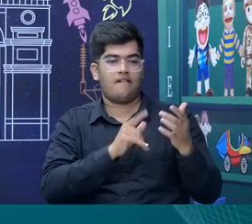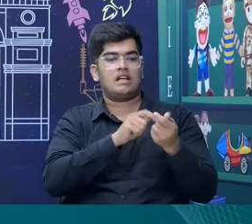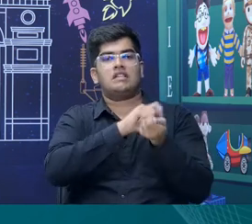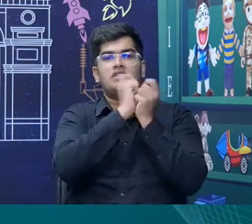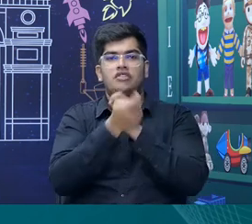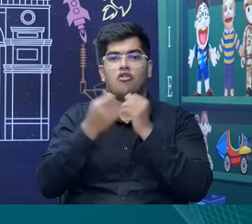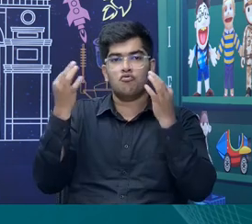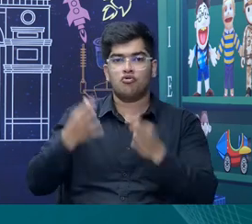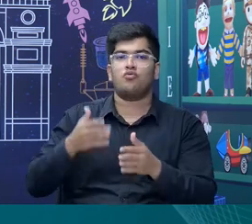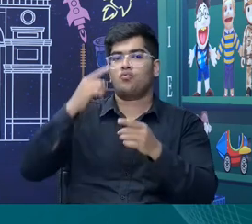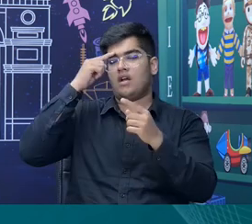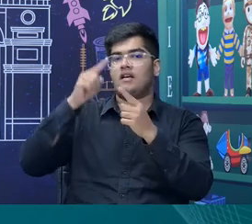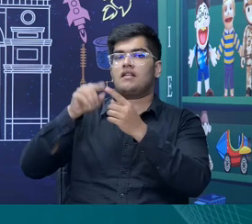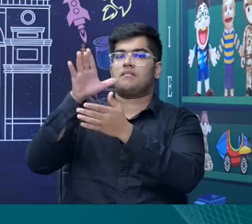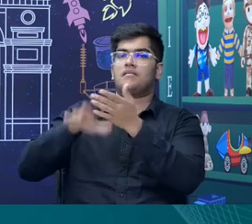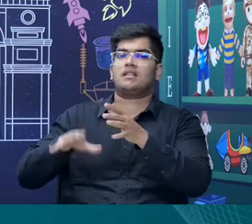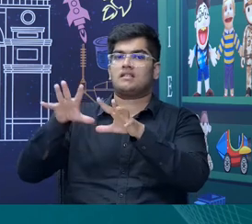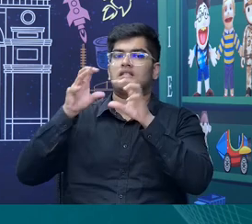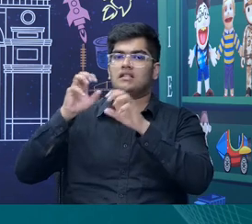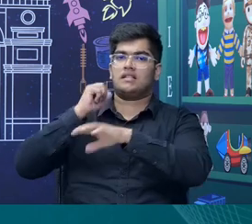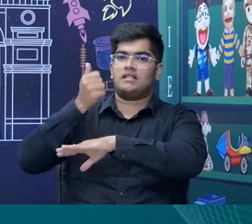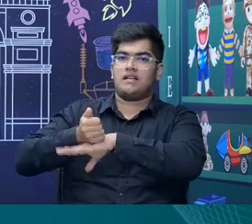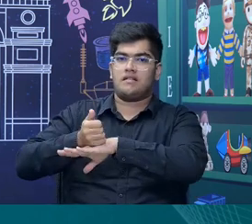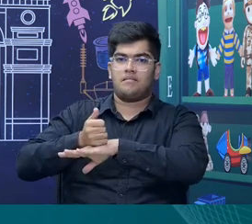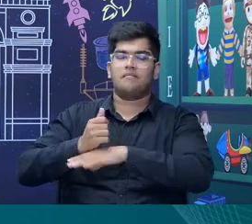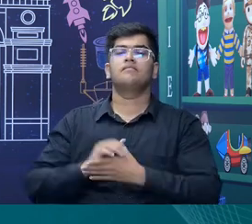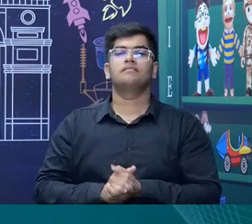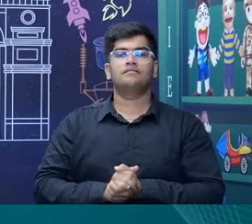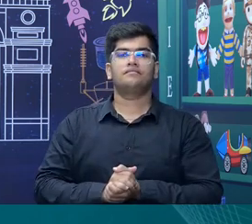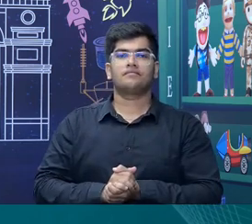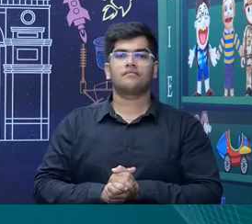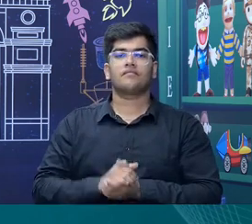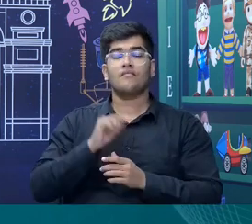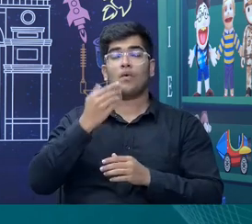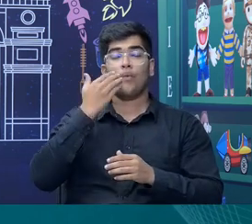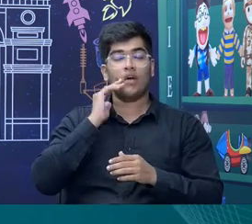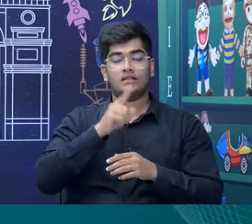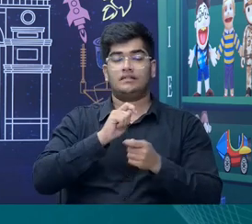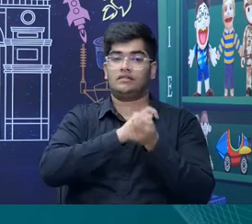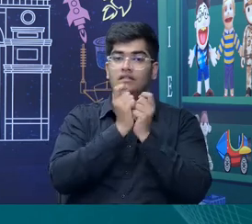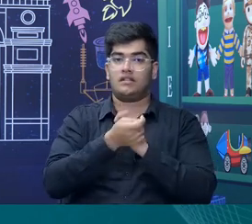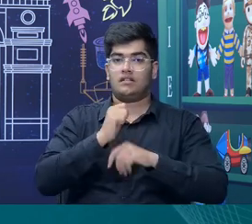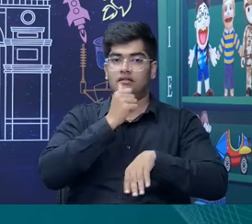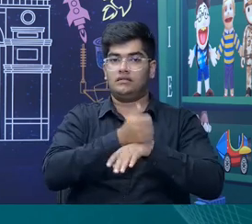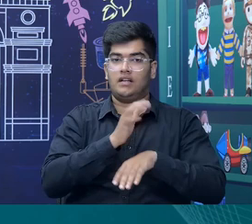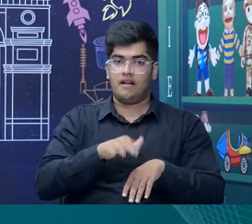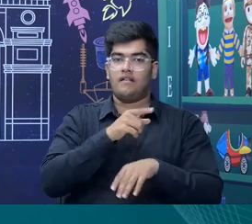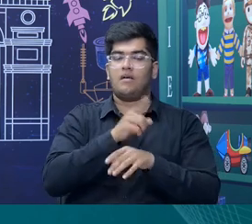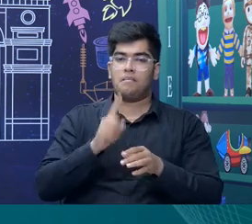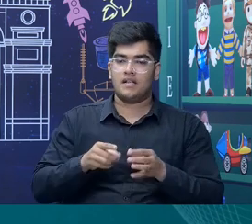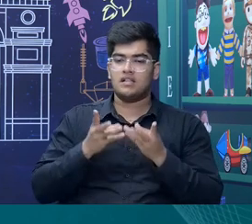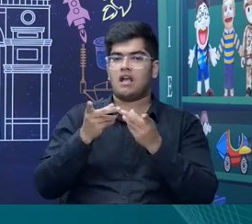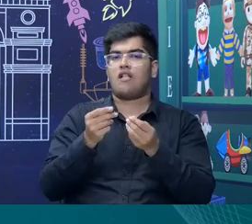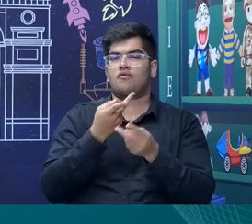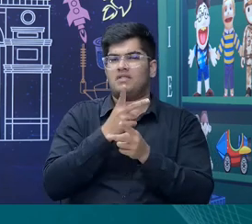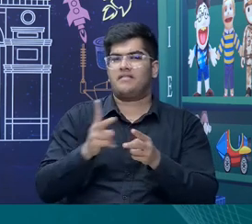Whenever there is change in partnership agreement there will be calculation of various